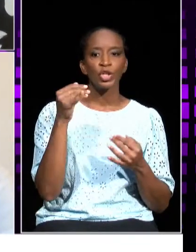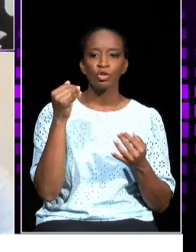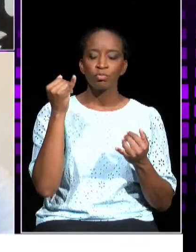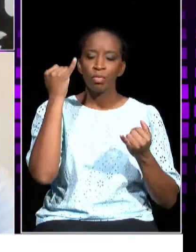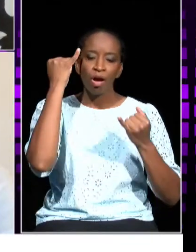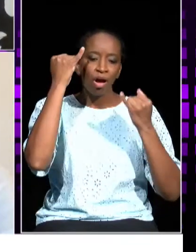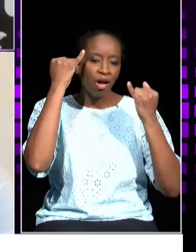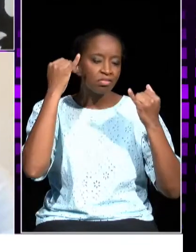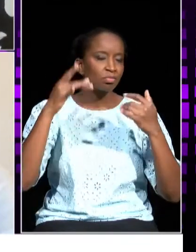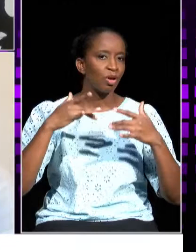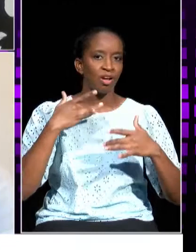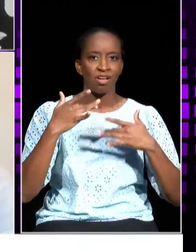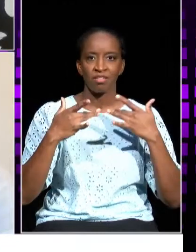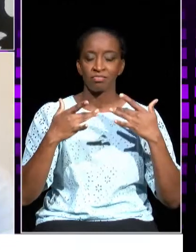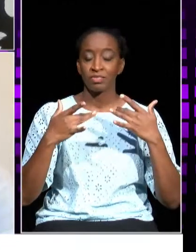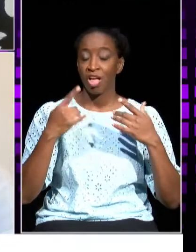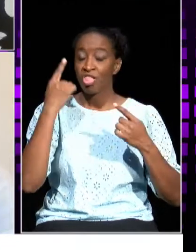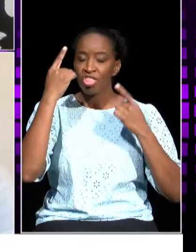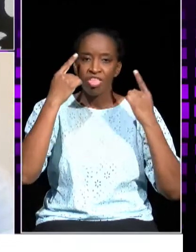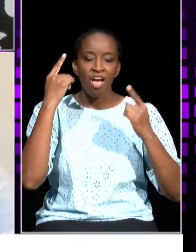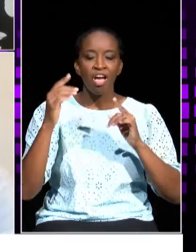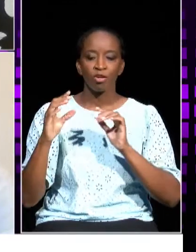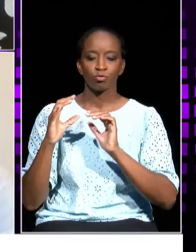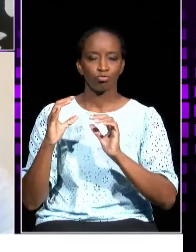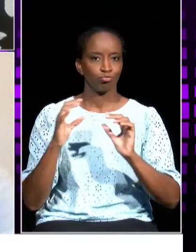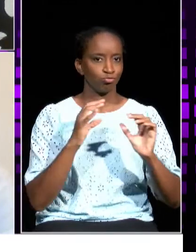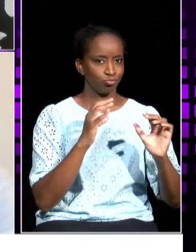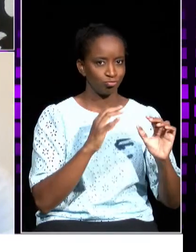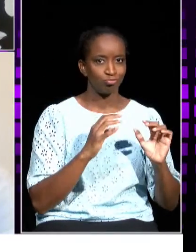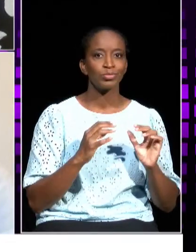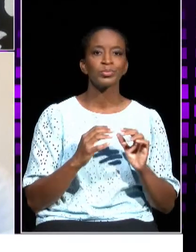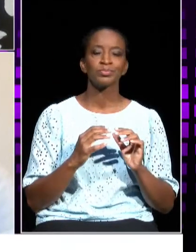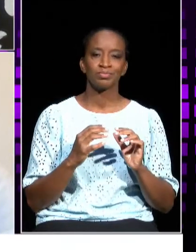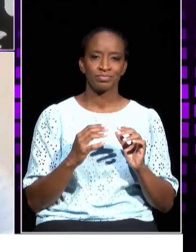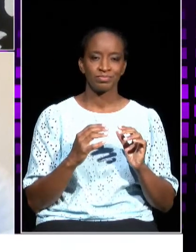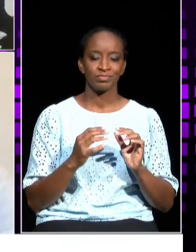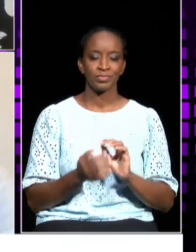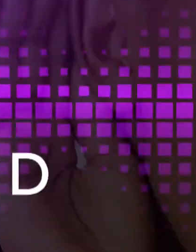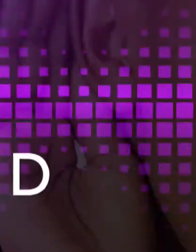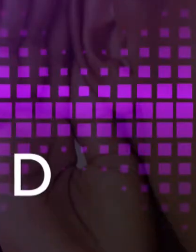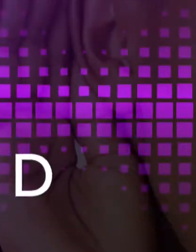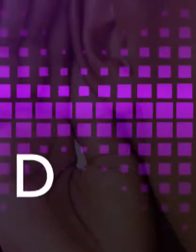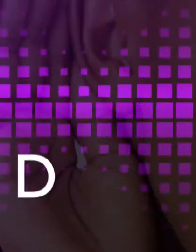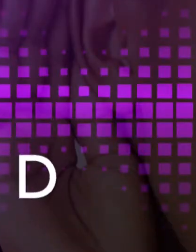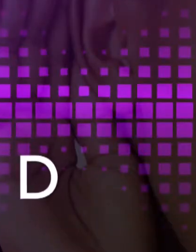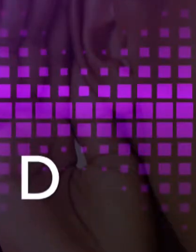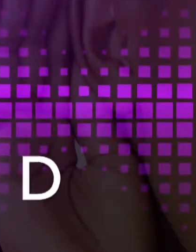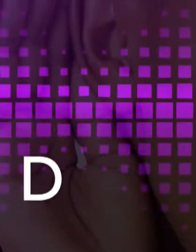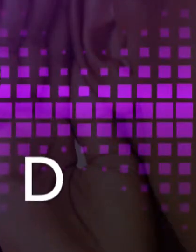the opportunity to win that prize at Amigos, and we'll be back in a bit to continue the discussion.